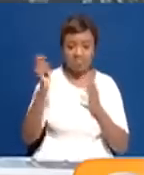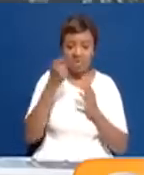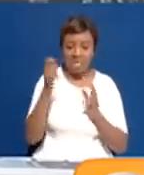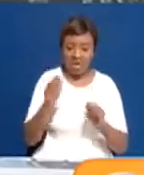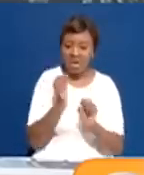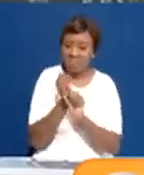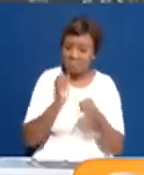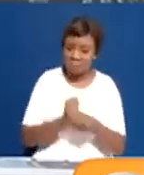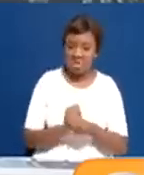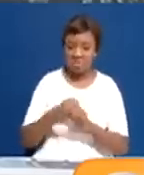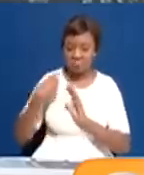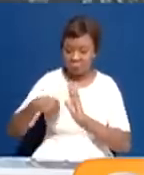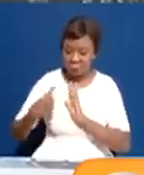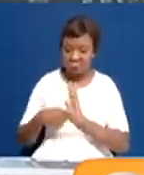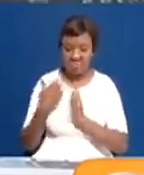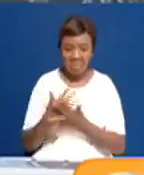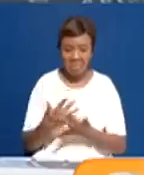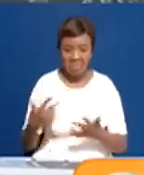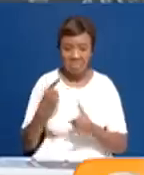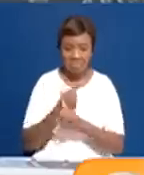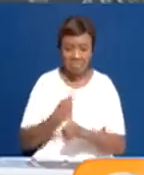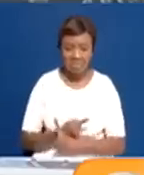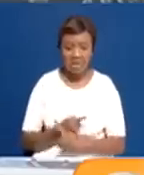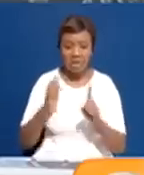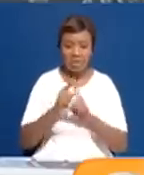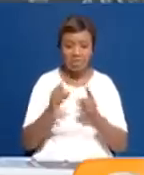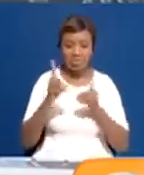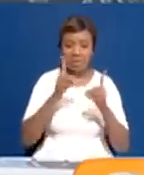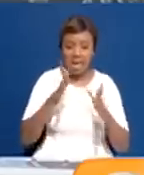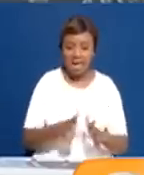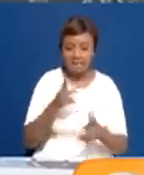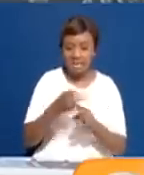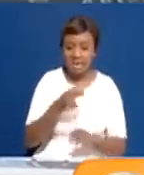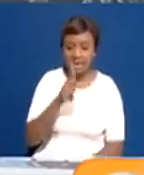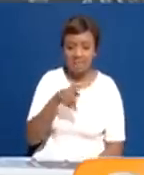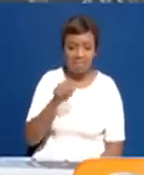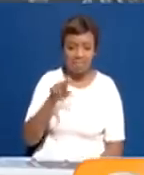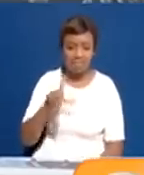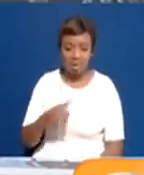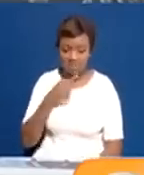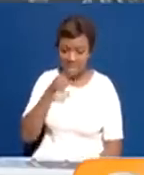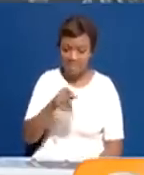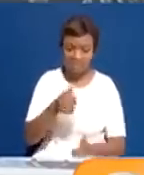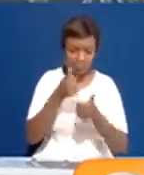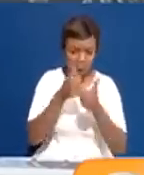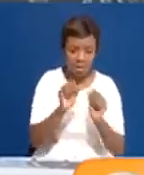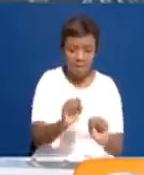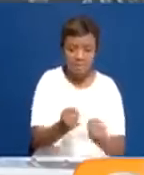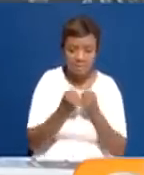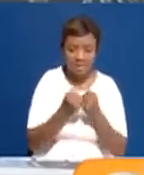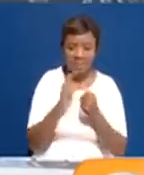Kenya Shipyards Limited Managing Director Paul Otieno revealed that the milestone has saved Kenya an estimated